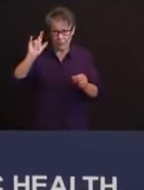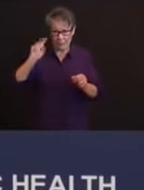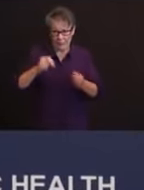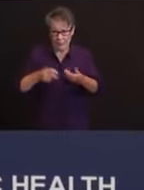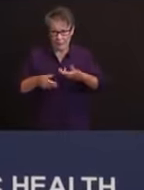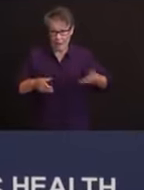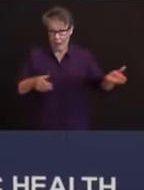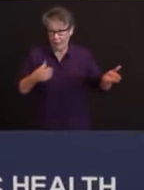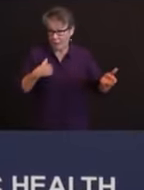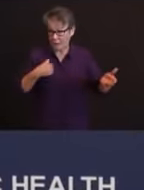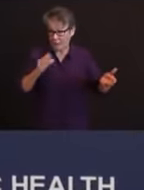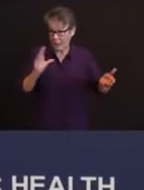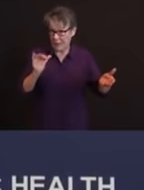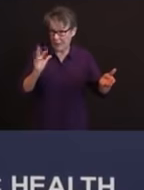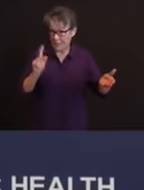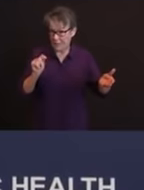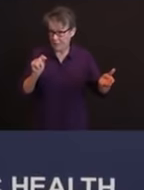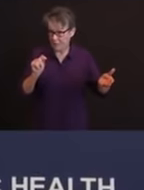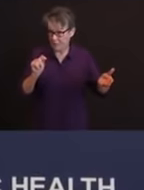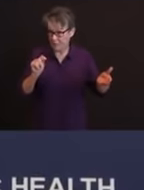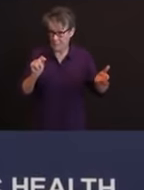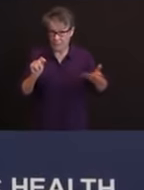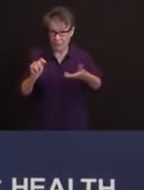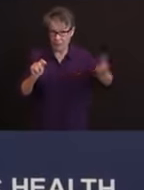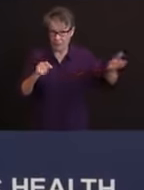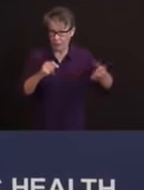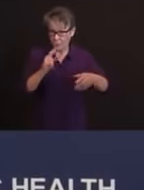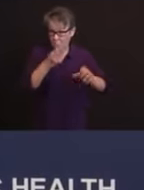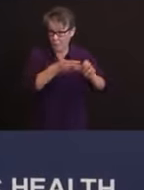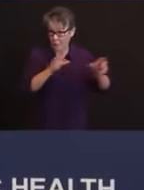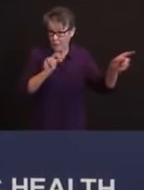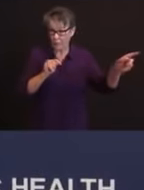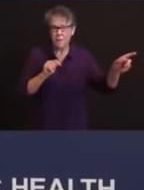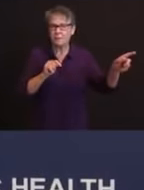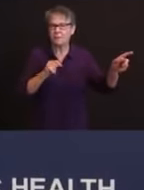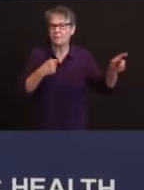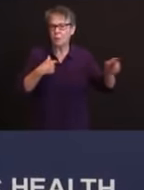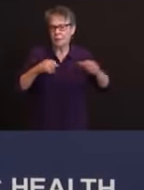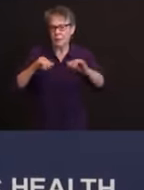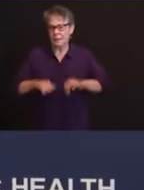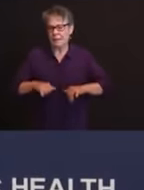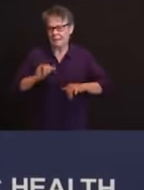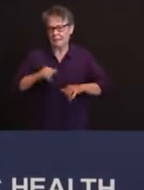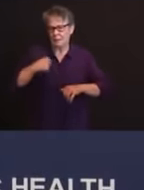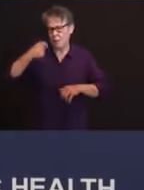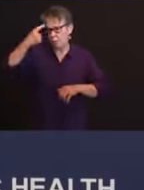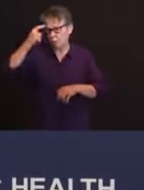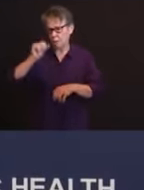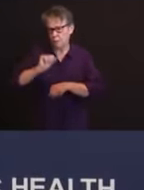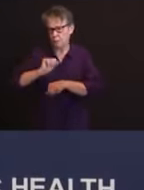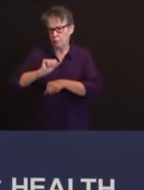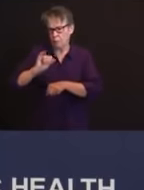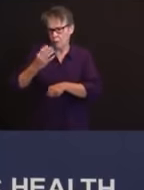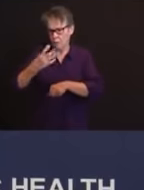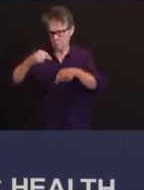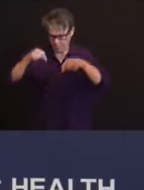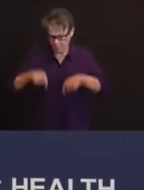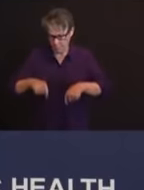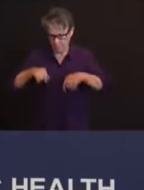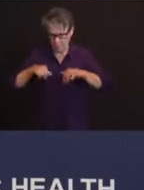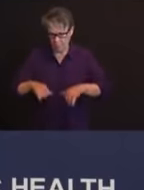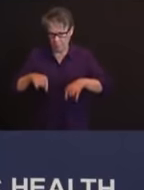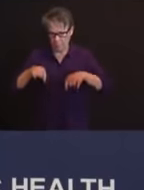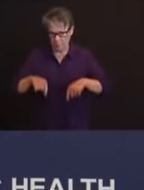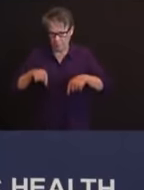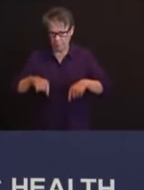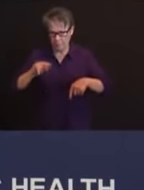I'm not going anywhere, period. I won't comment on specific legislation, and I hadn't heard of those comments by Reverend Boyer or